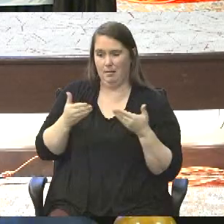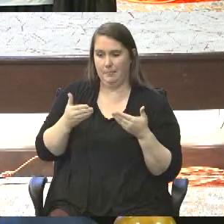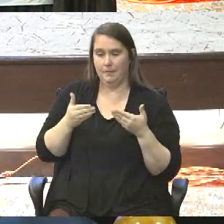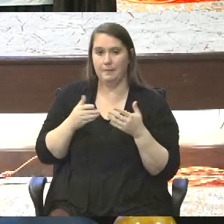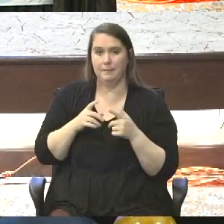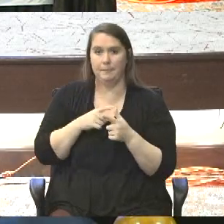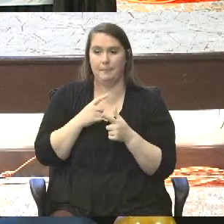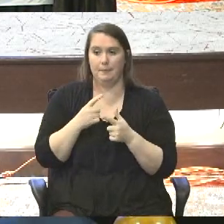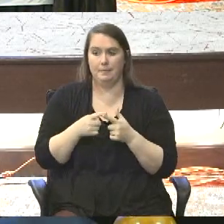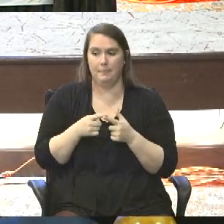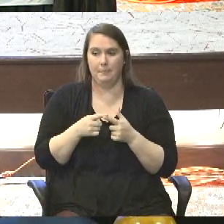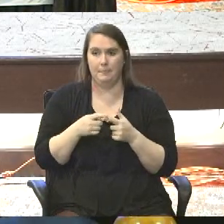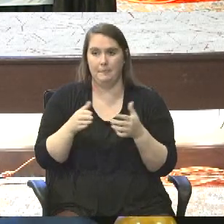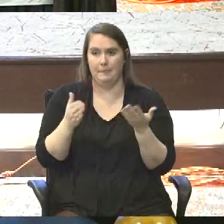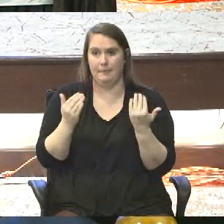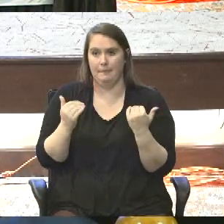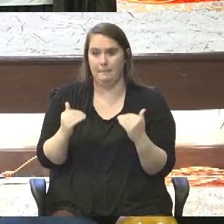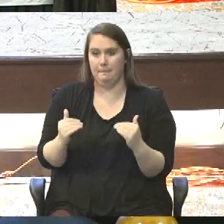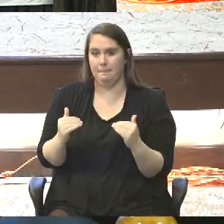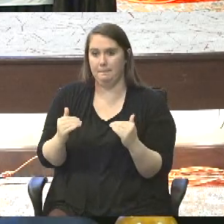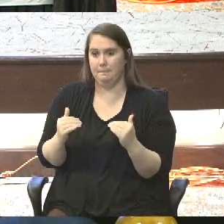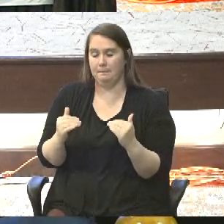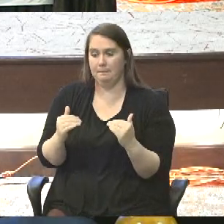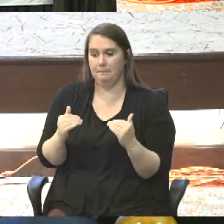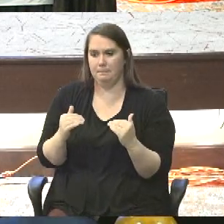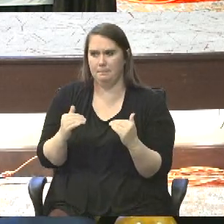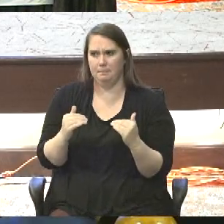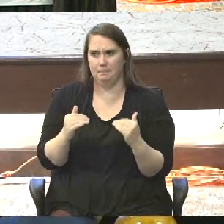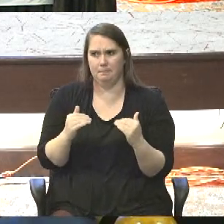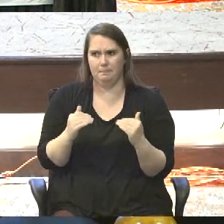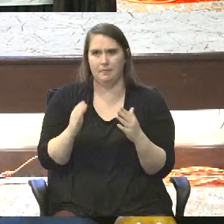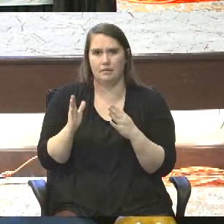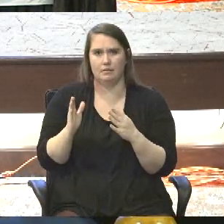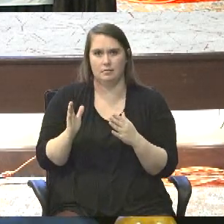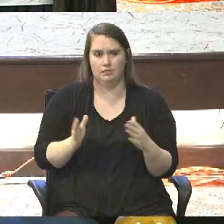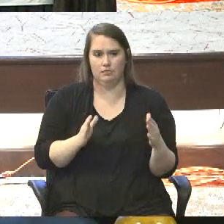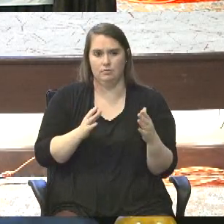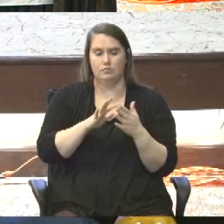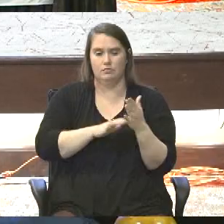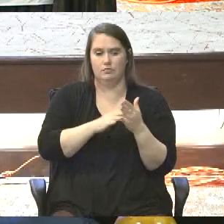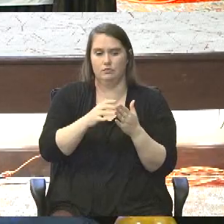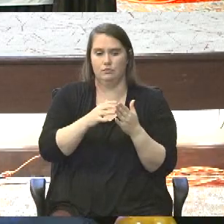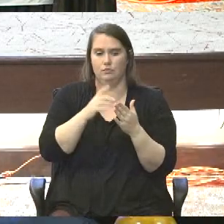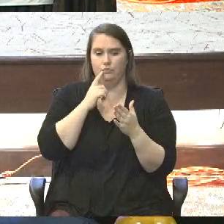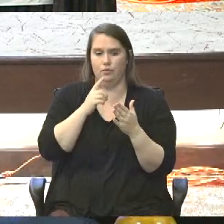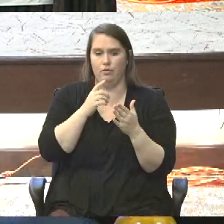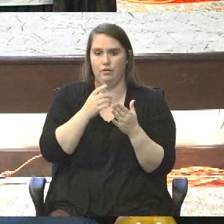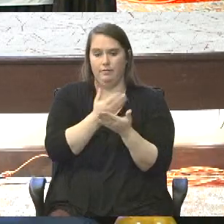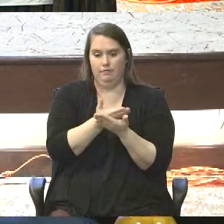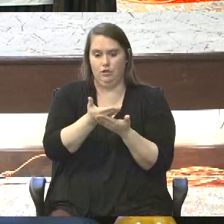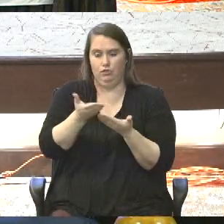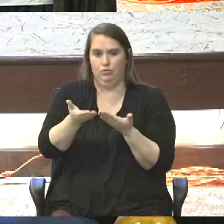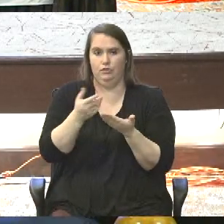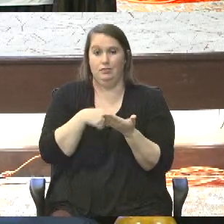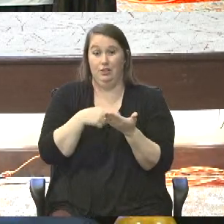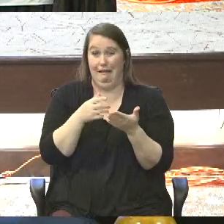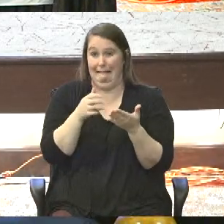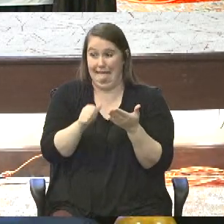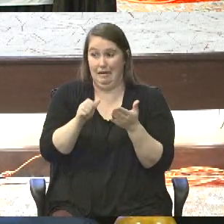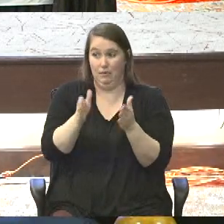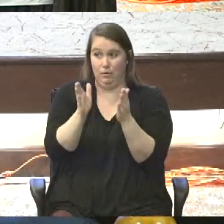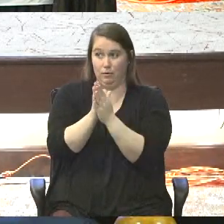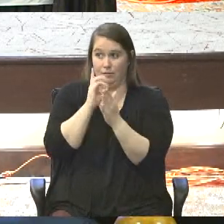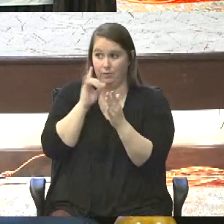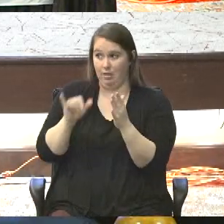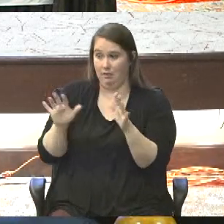will have, the next item is the council request for scheduling future agenda items. Are there any requests for those?